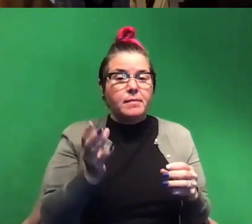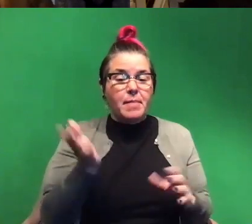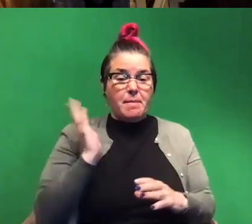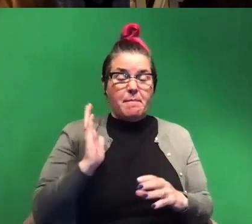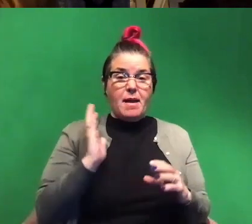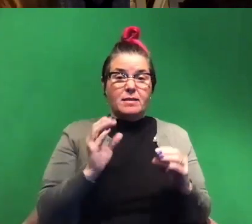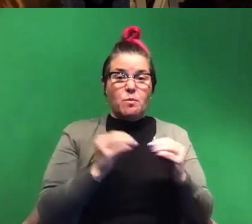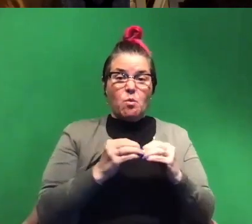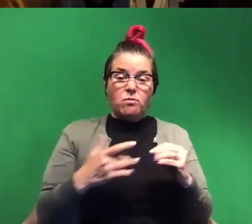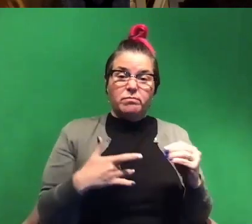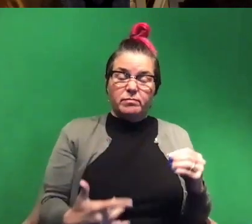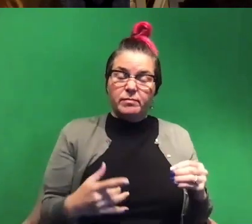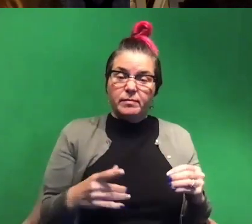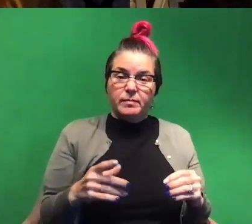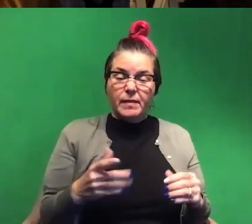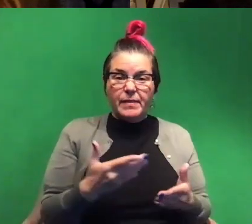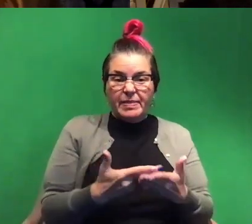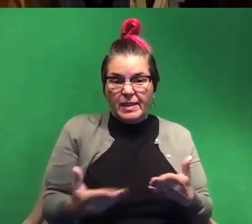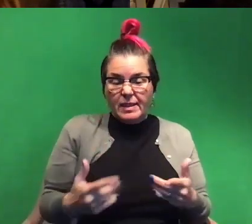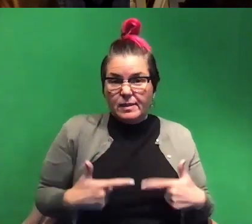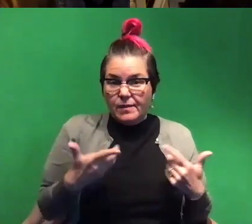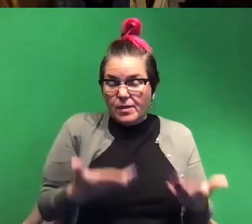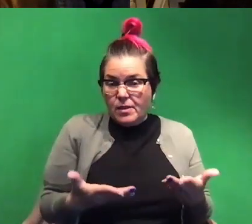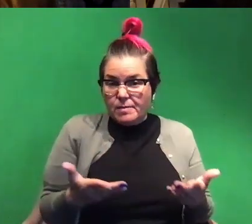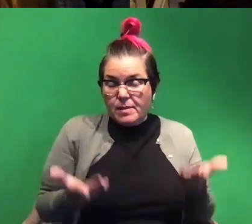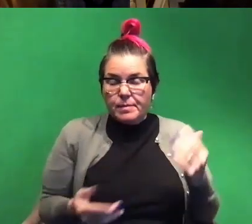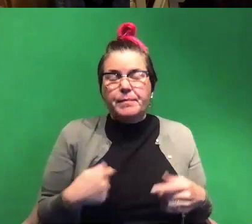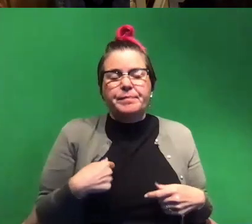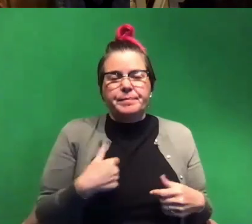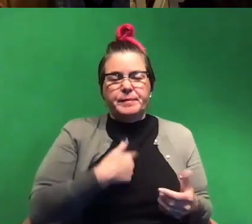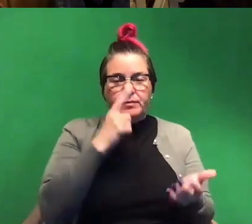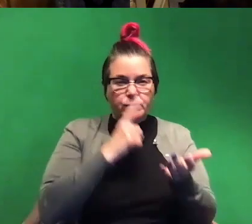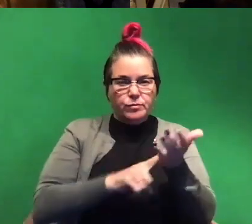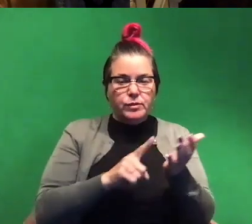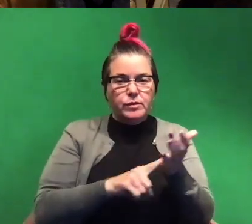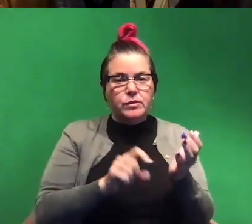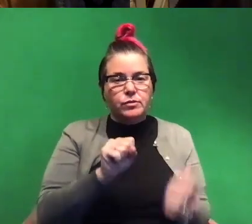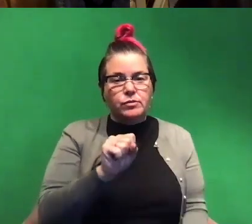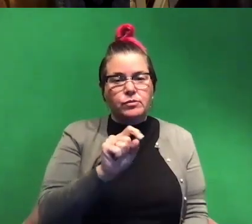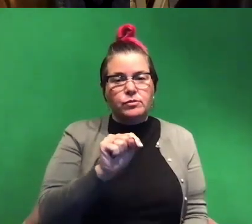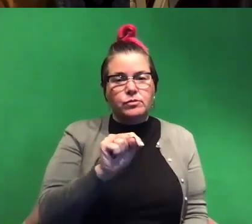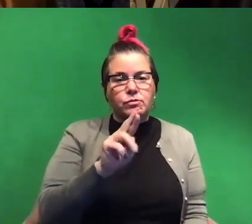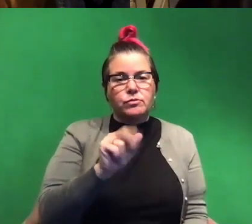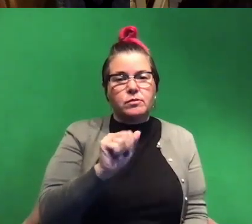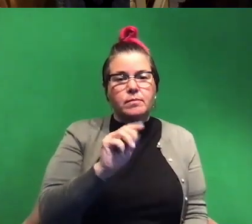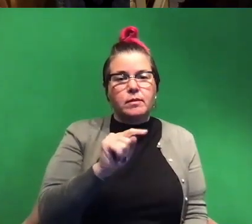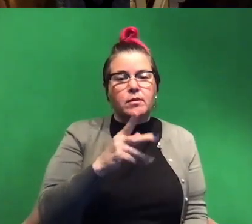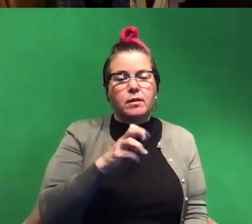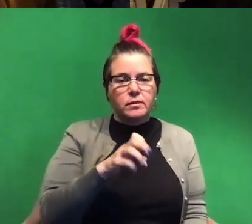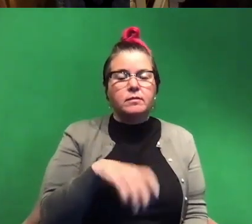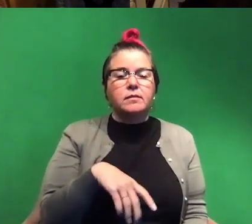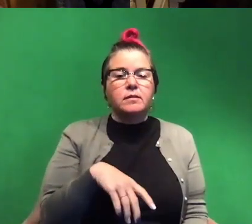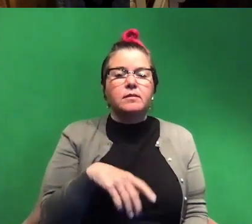past. I know I've done a little bit of research on stromatolites, which is a type of